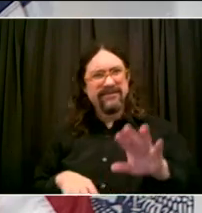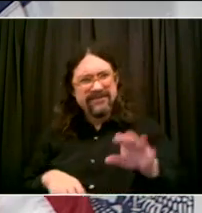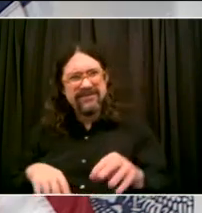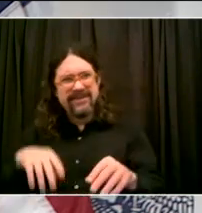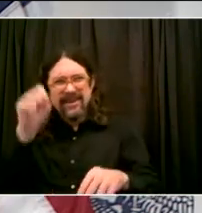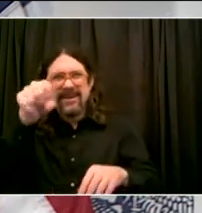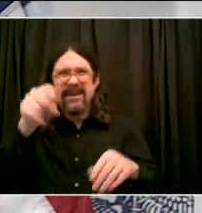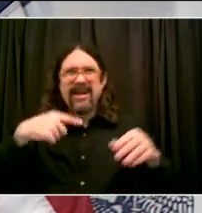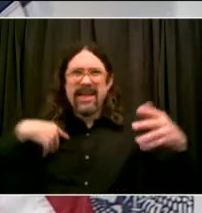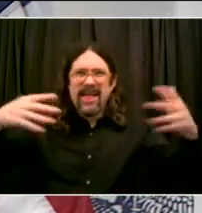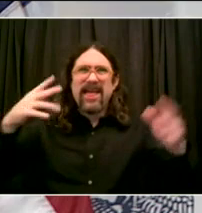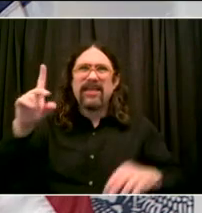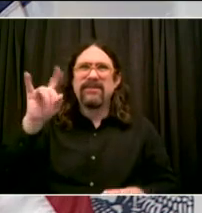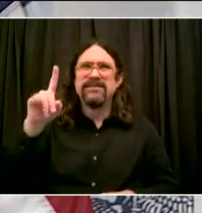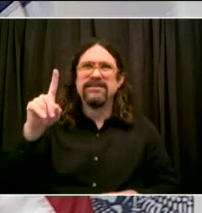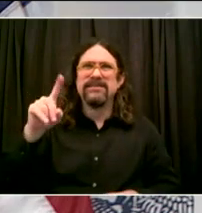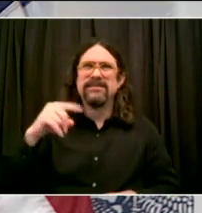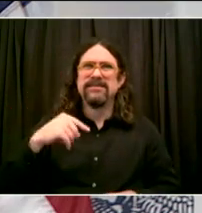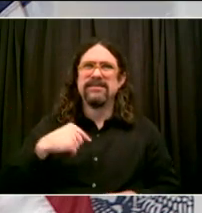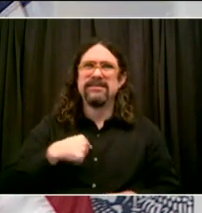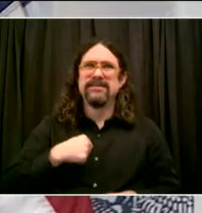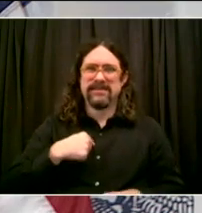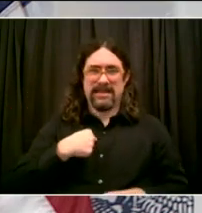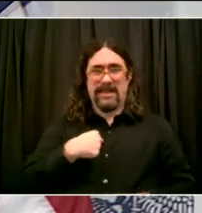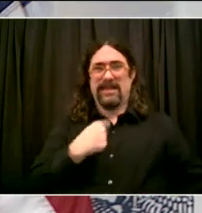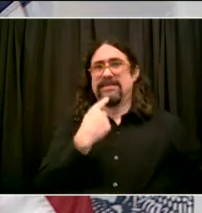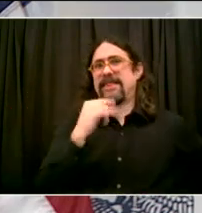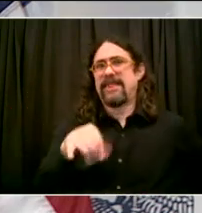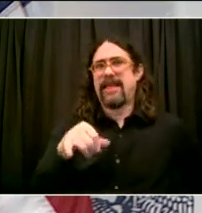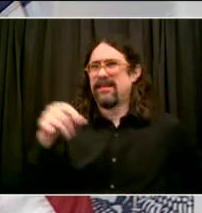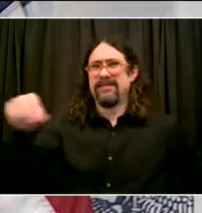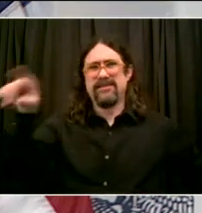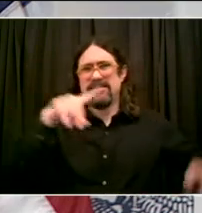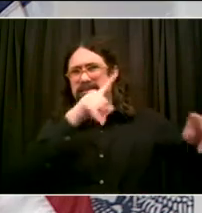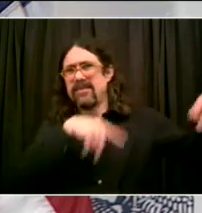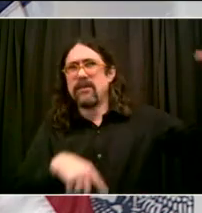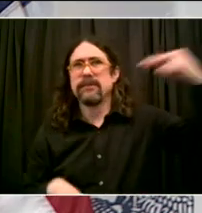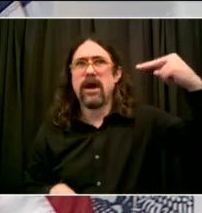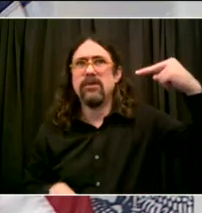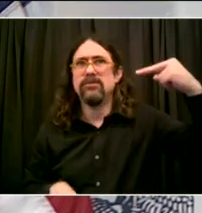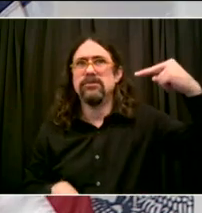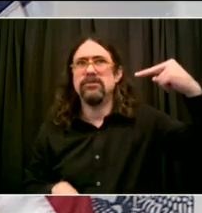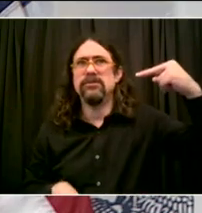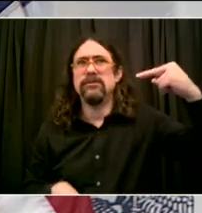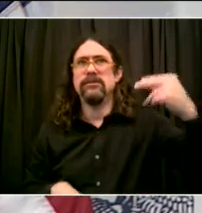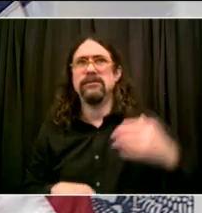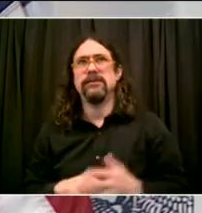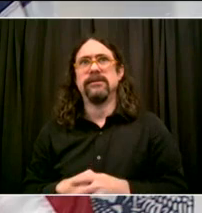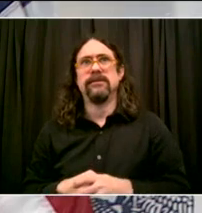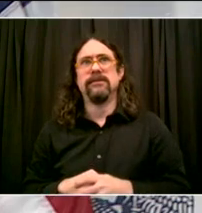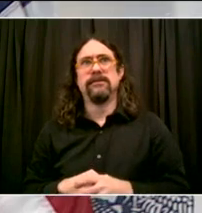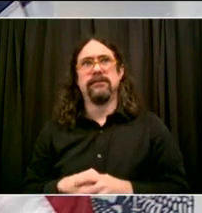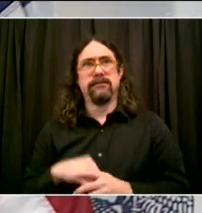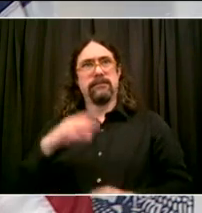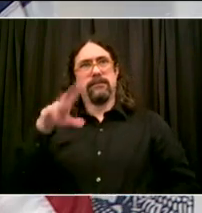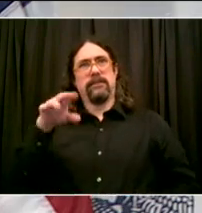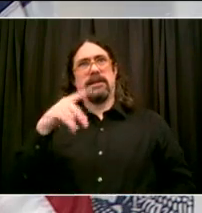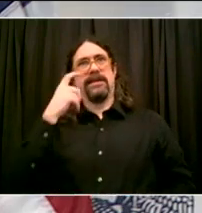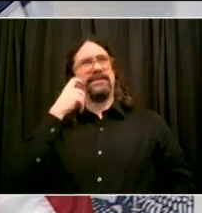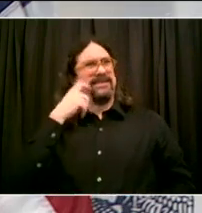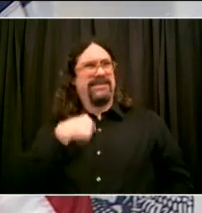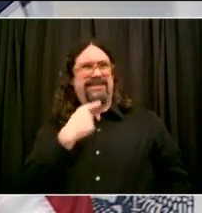folks who serve us, who we depend on, who in the course of one of their shifts will be in contact with multiple